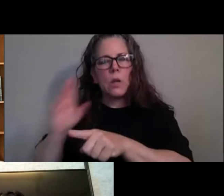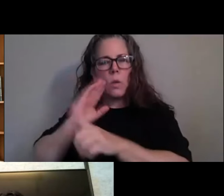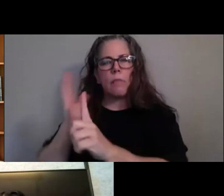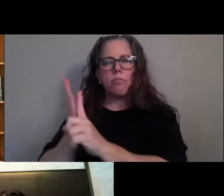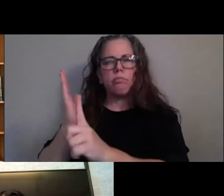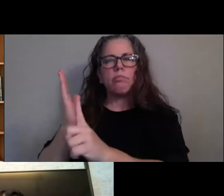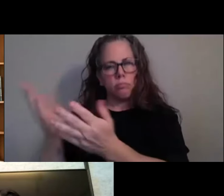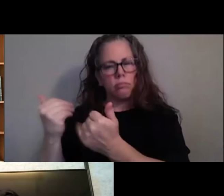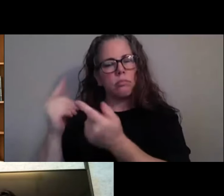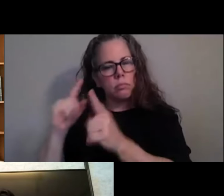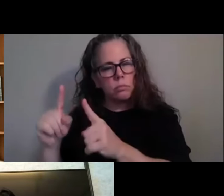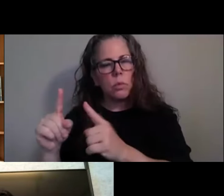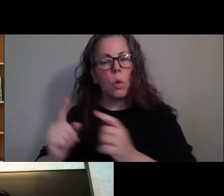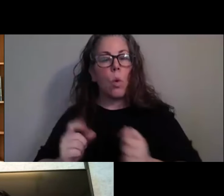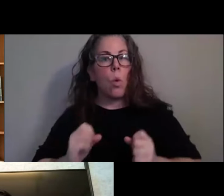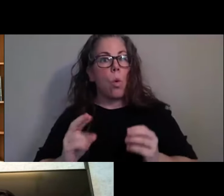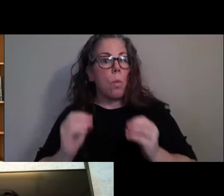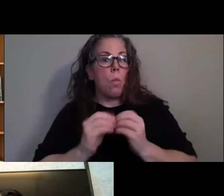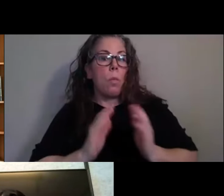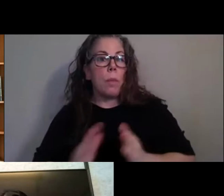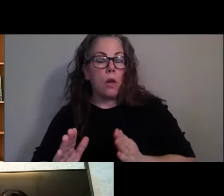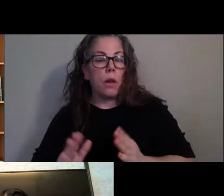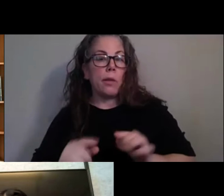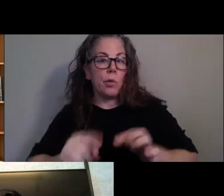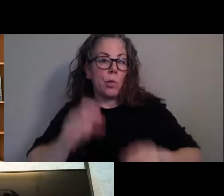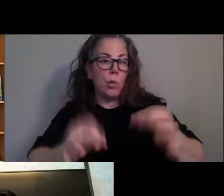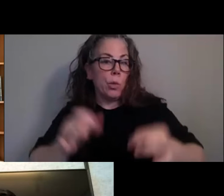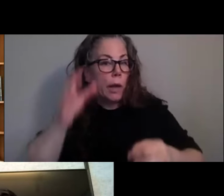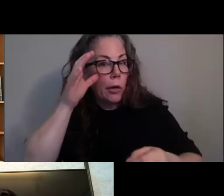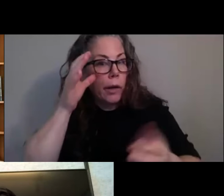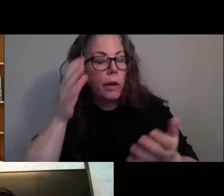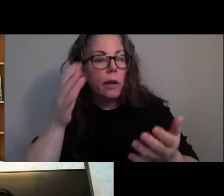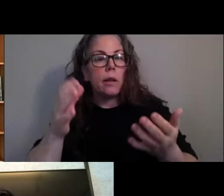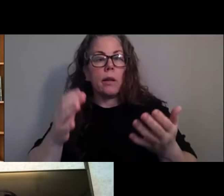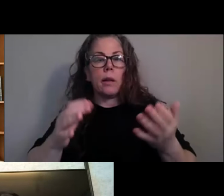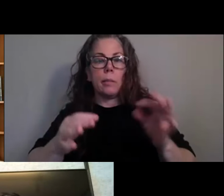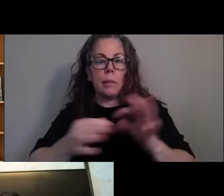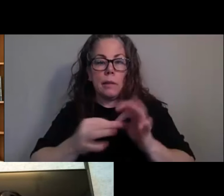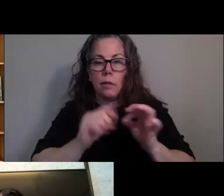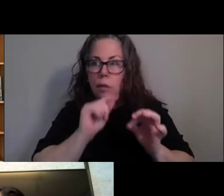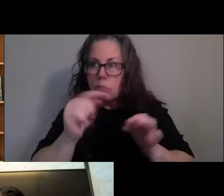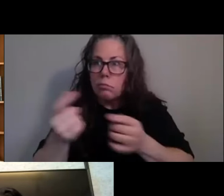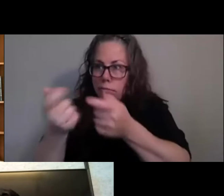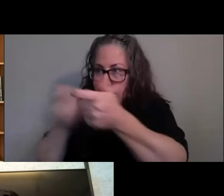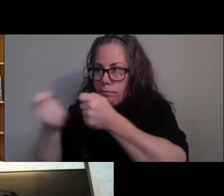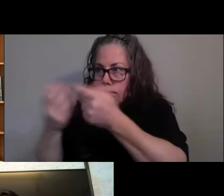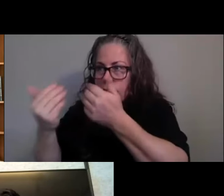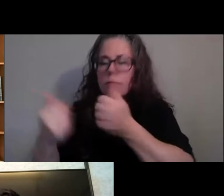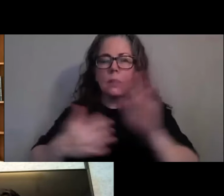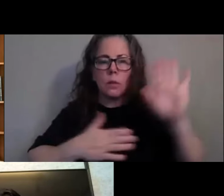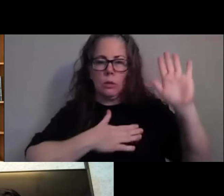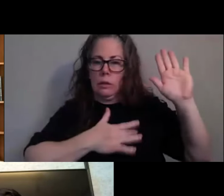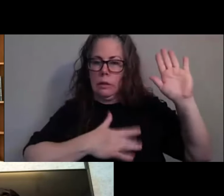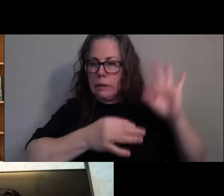or focus that energy on preparing for a hearing to like share your experiences via testimony. So I think just being consistent